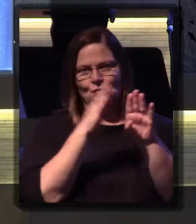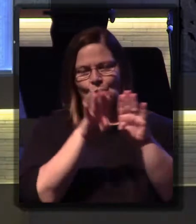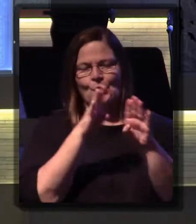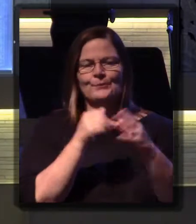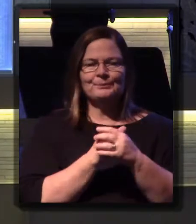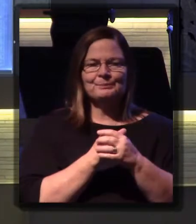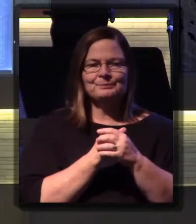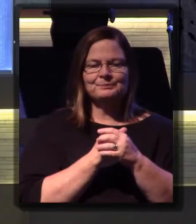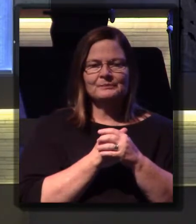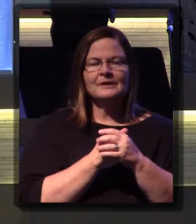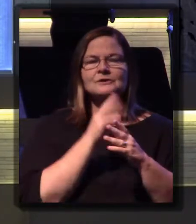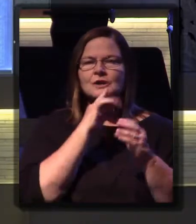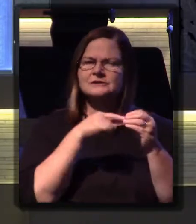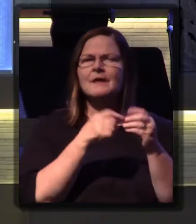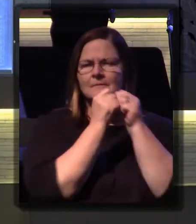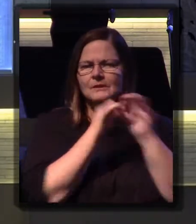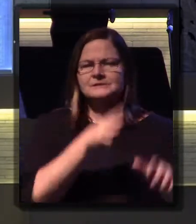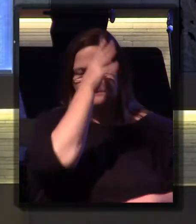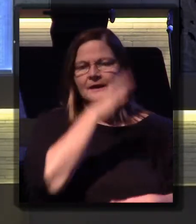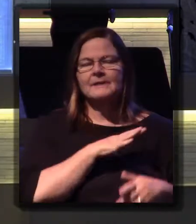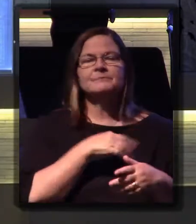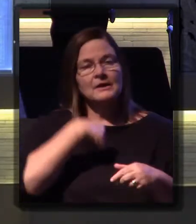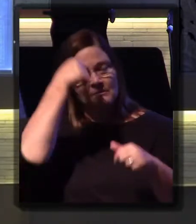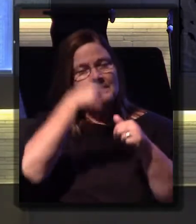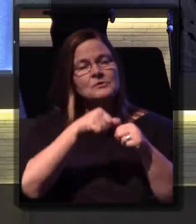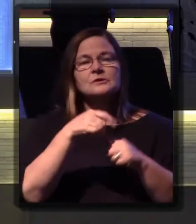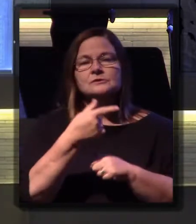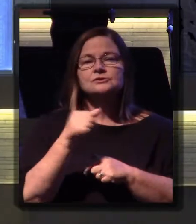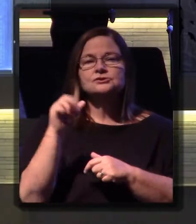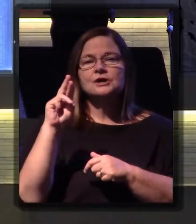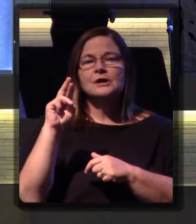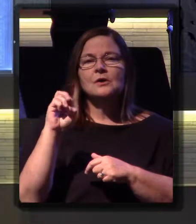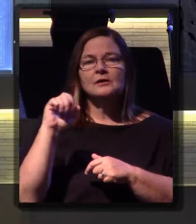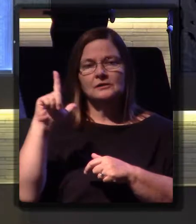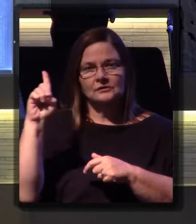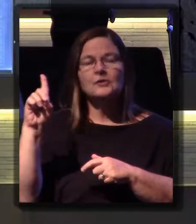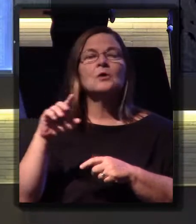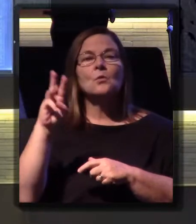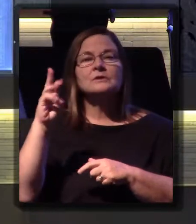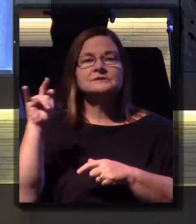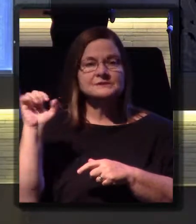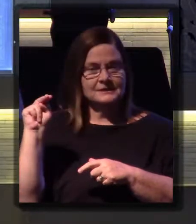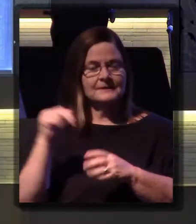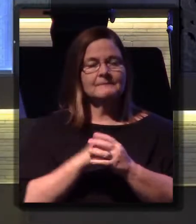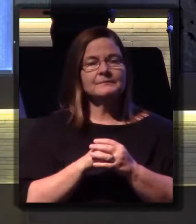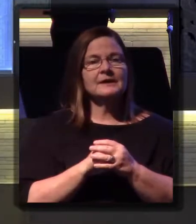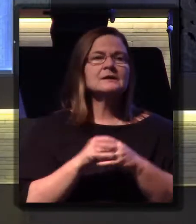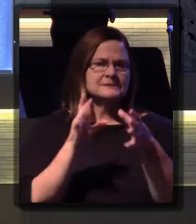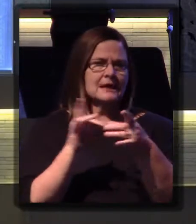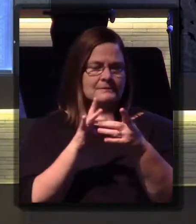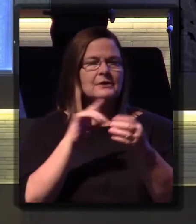grab. This tells us of the blessed man. I'm reminded of Gerald Wilson in his